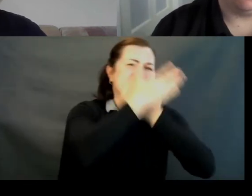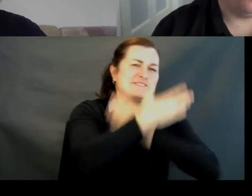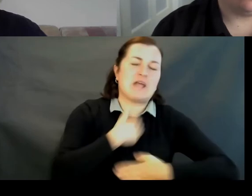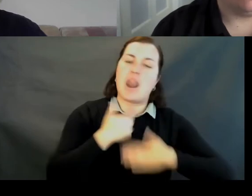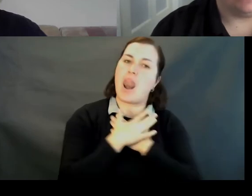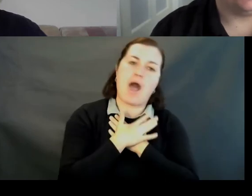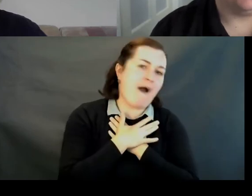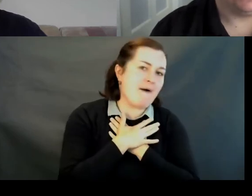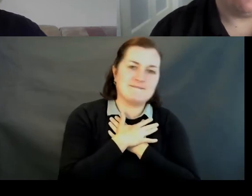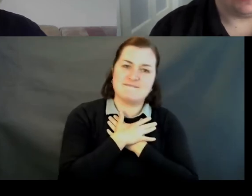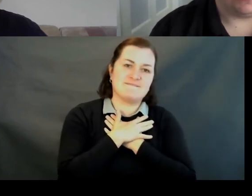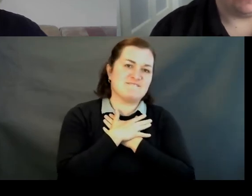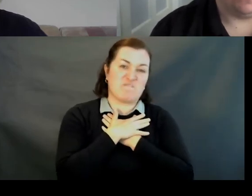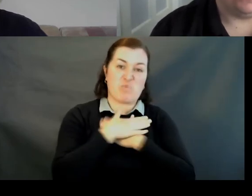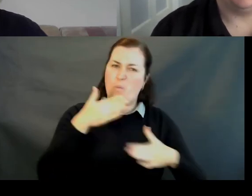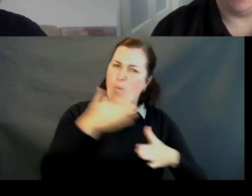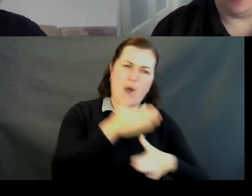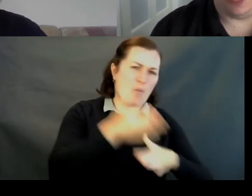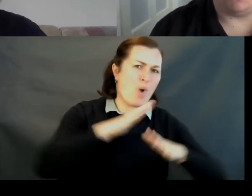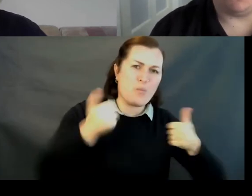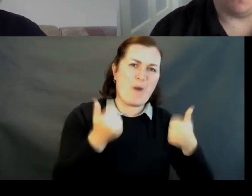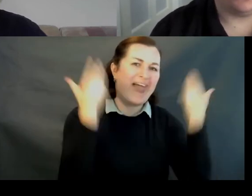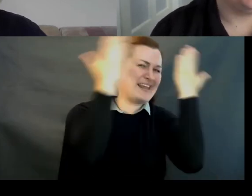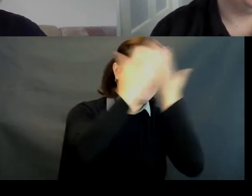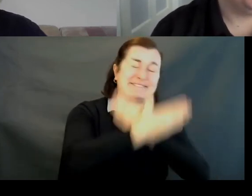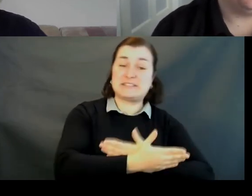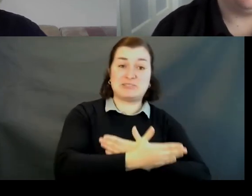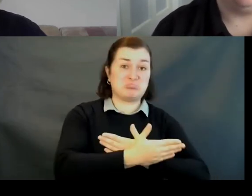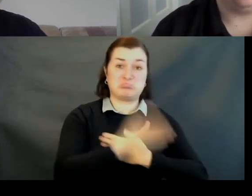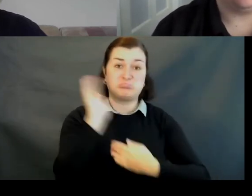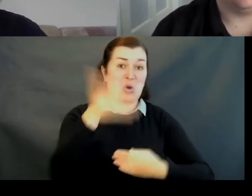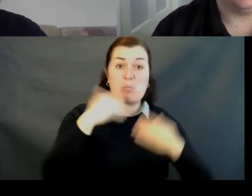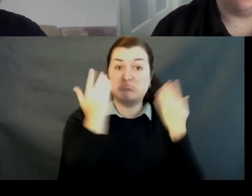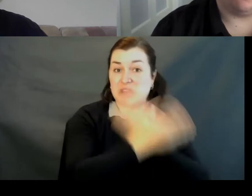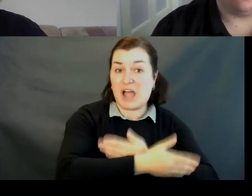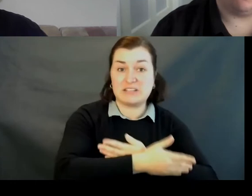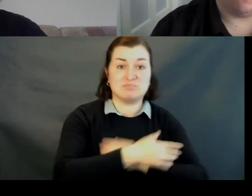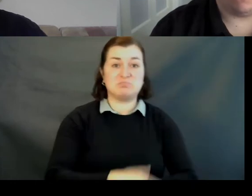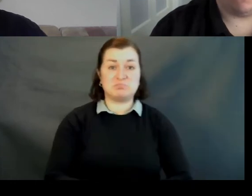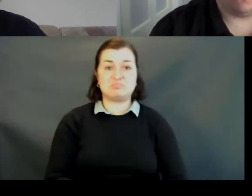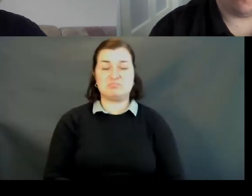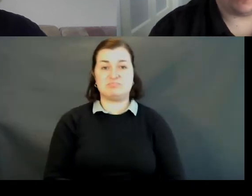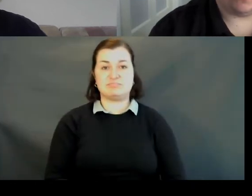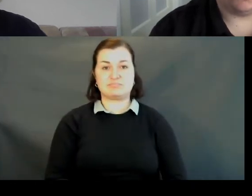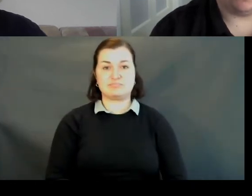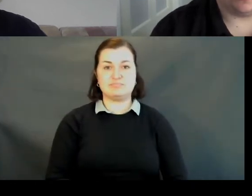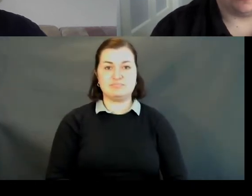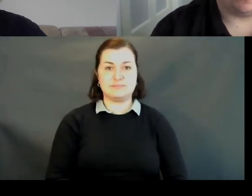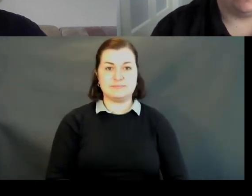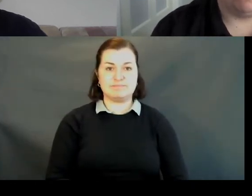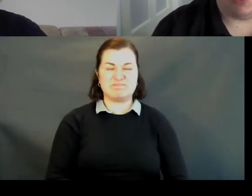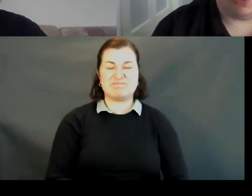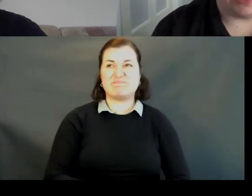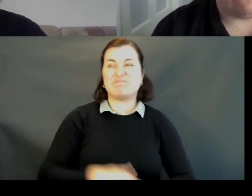and I can work the best during the evenings and into the early hours almost. So when I'm working during the